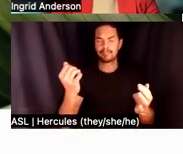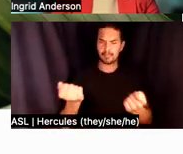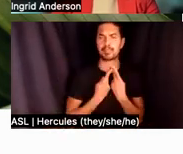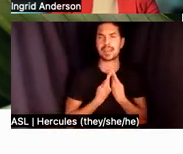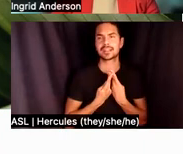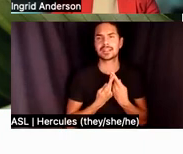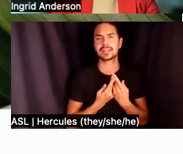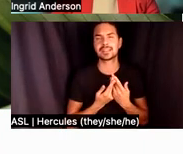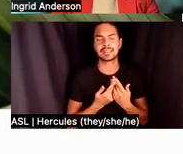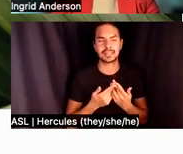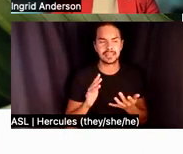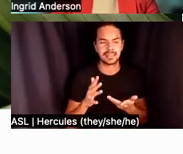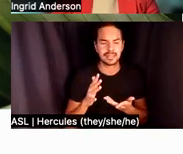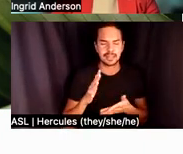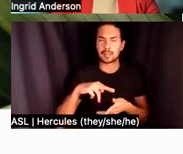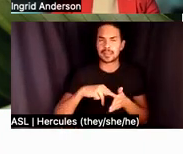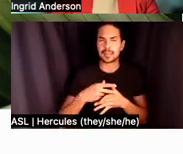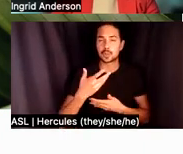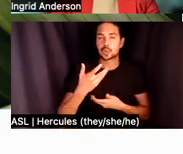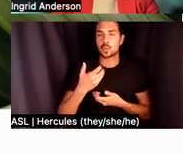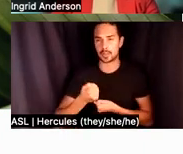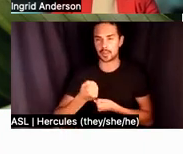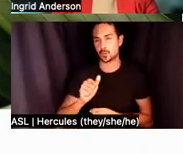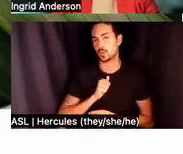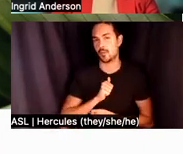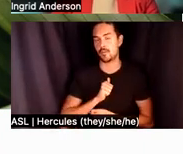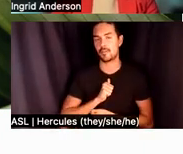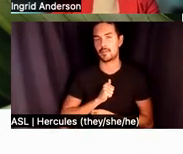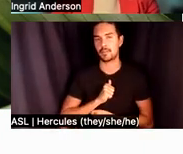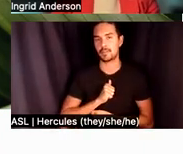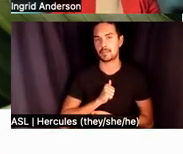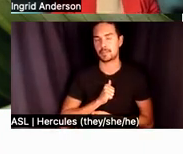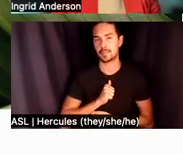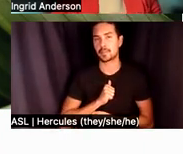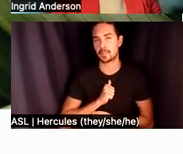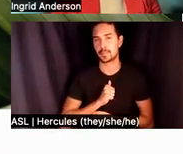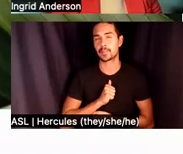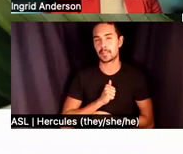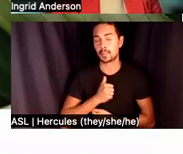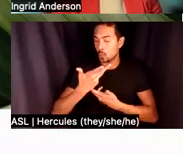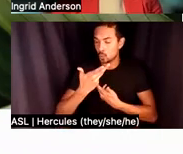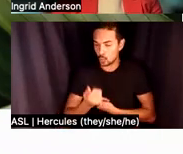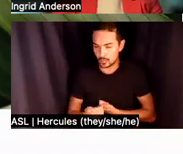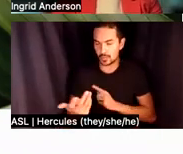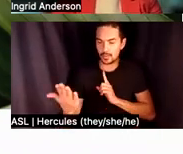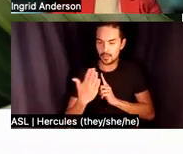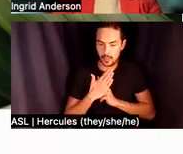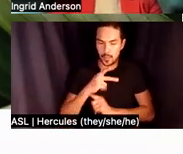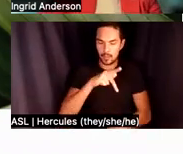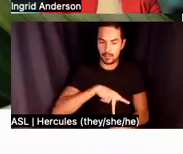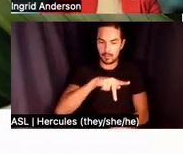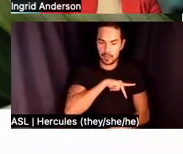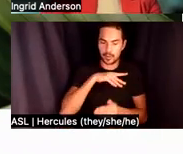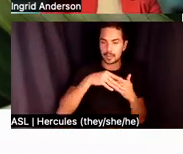I guess trusting yourself and trusting your own like kind of personal guidance and